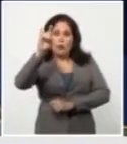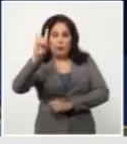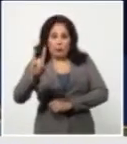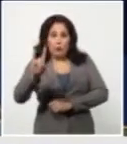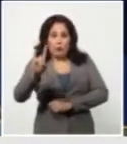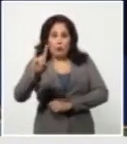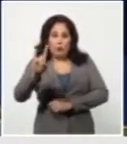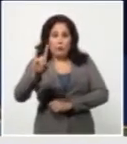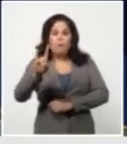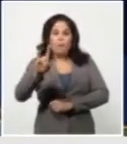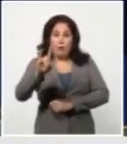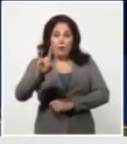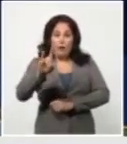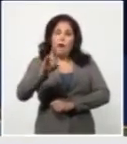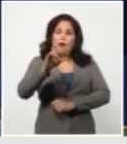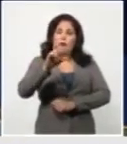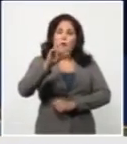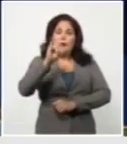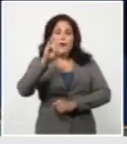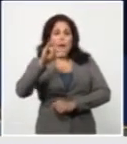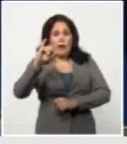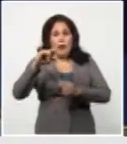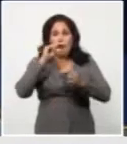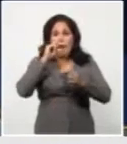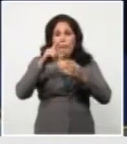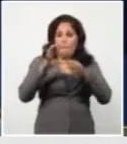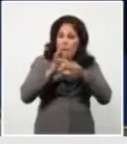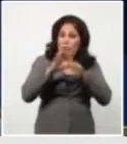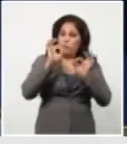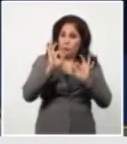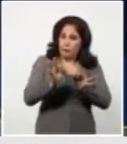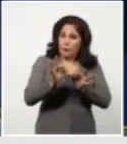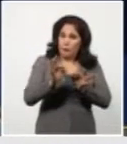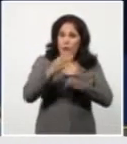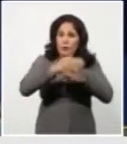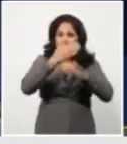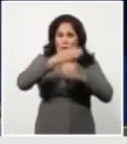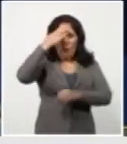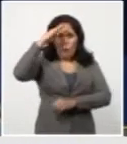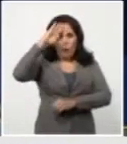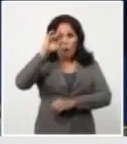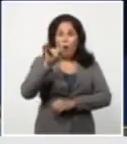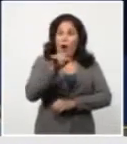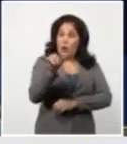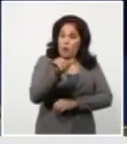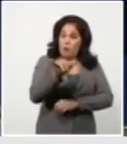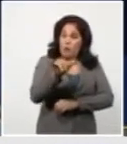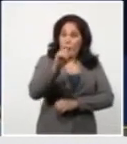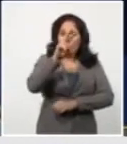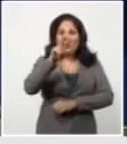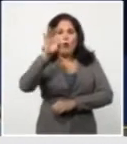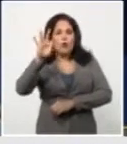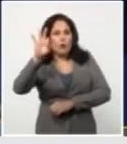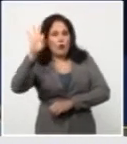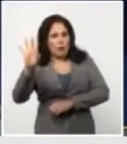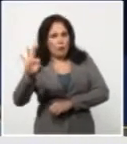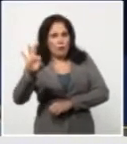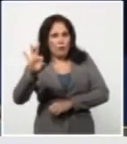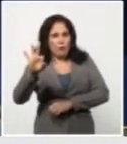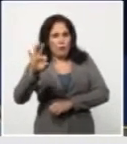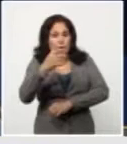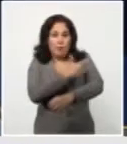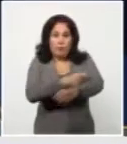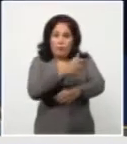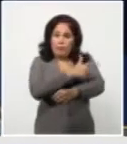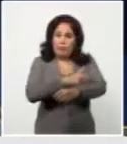Curie Institute of Tropical Medicine, 909. In the Epidemiology and Microbiology Lab of Santiago de